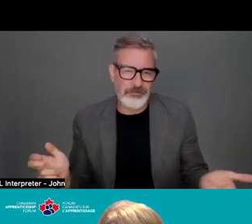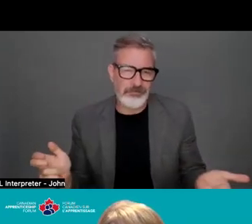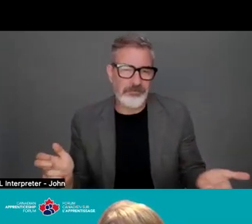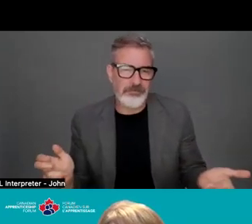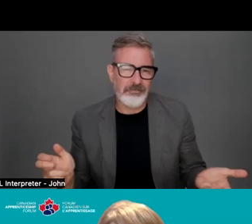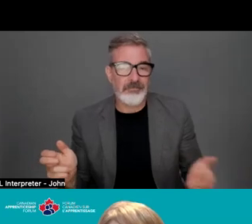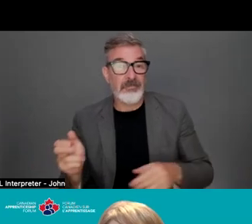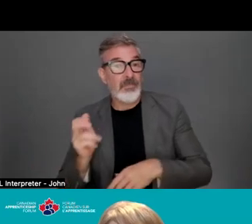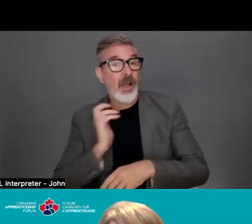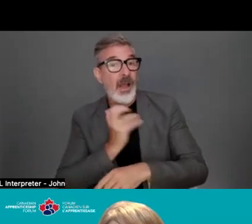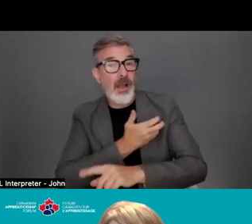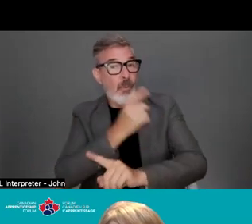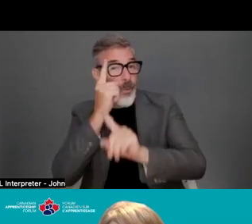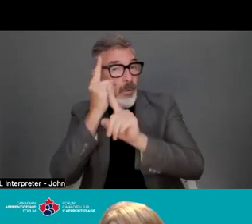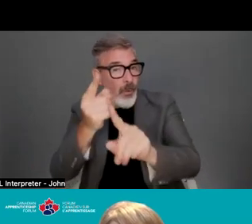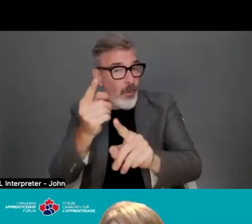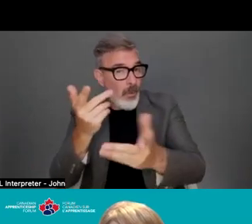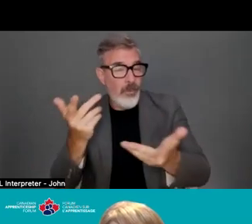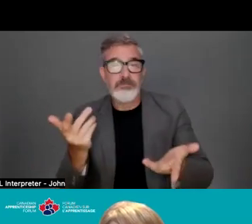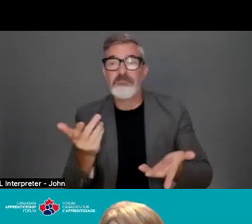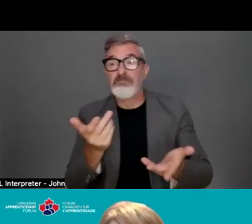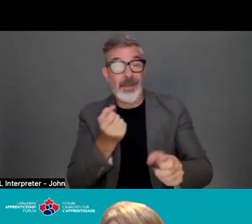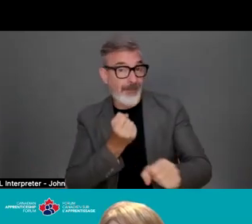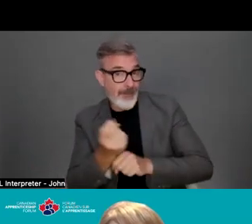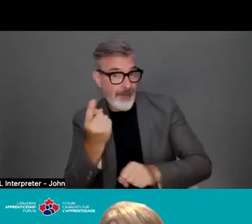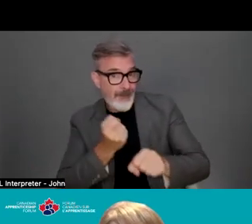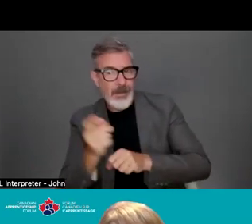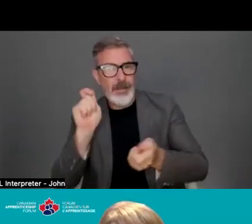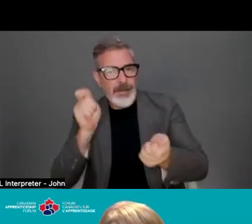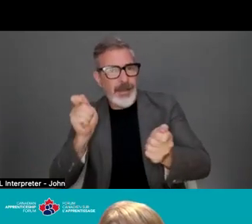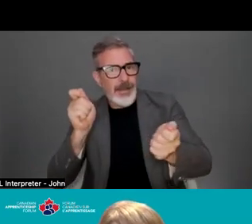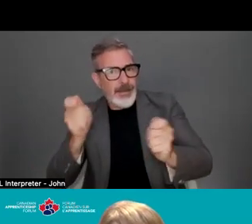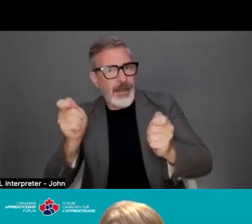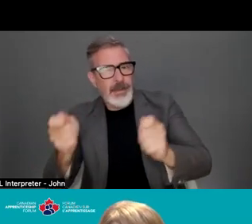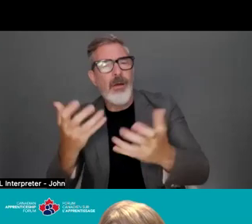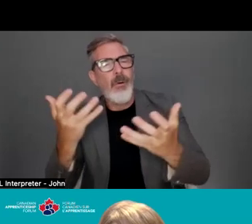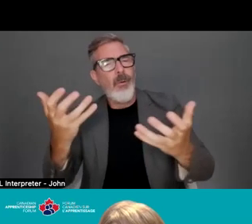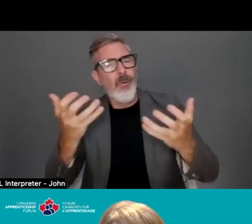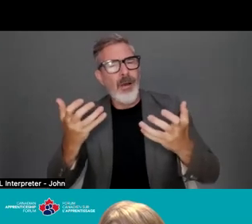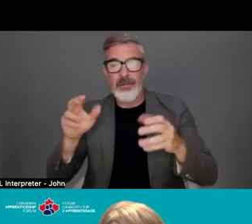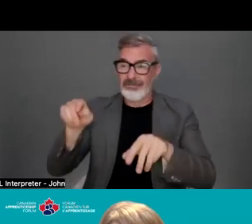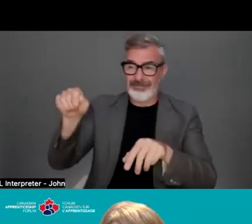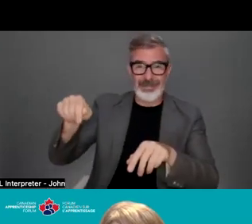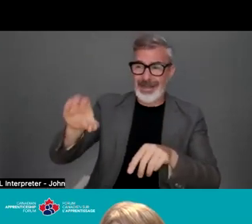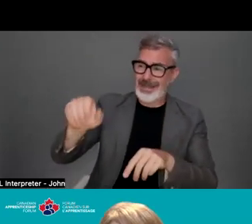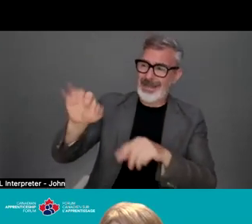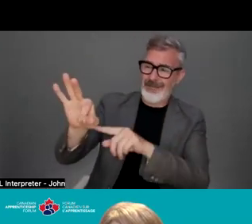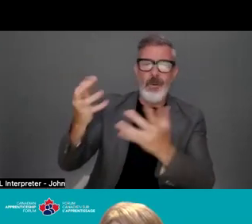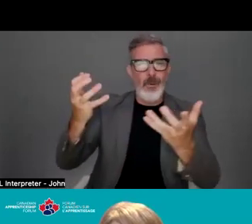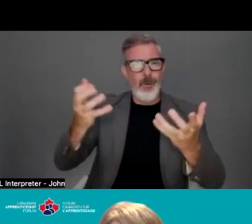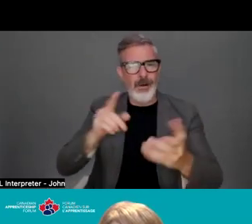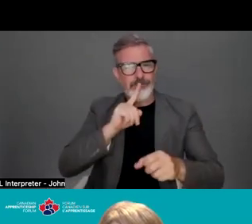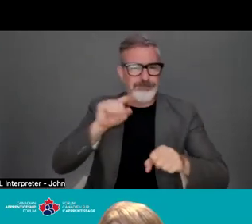help us become more inclusive as an organization. So as a starting point, we thought it